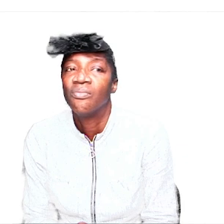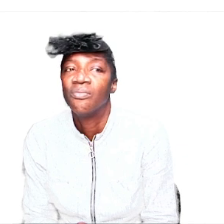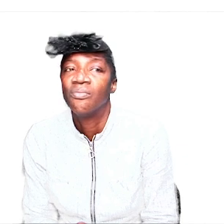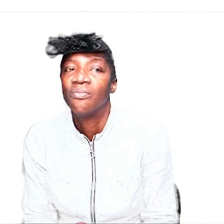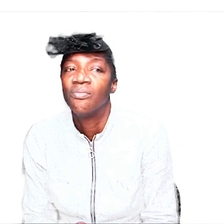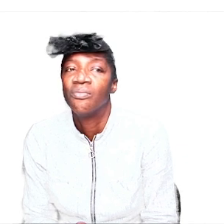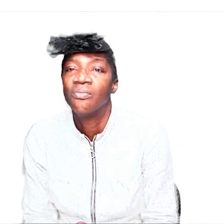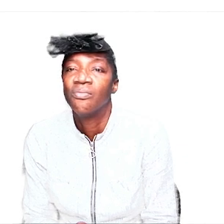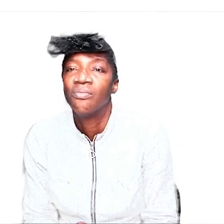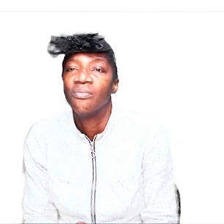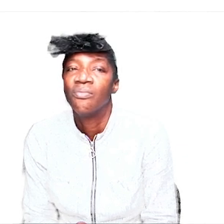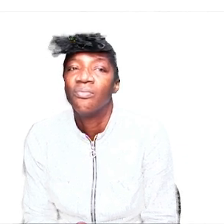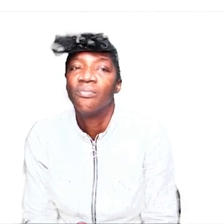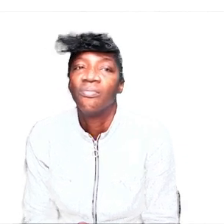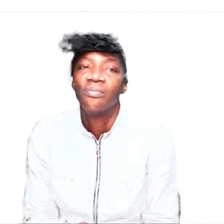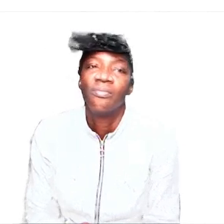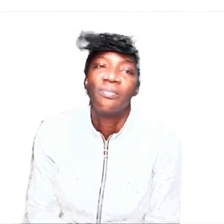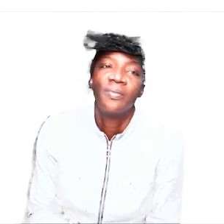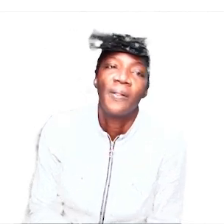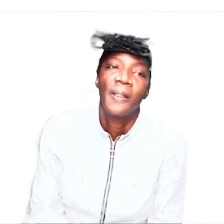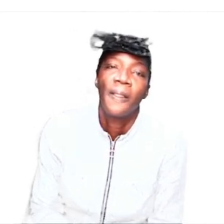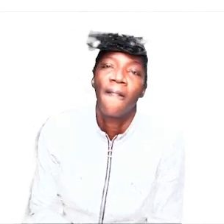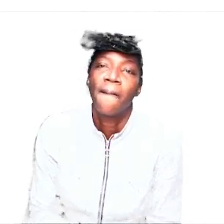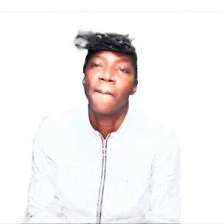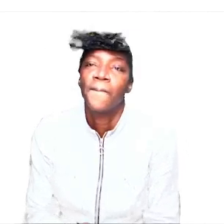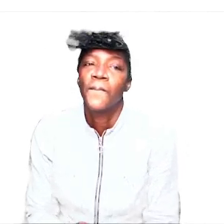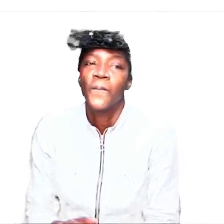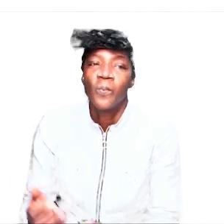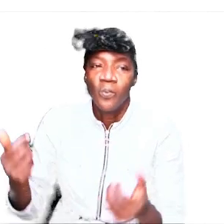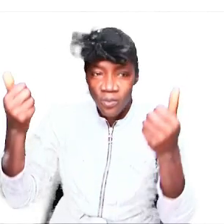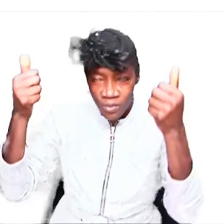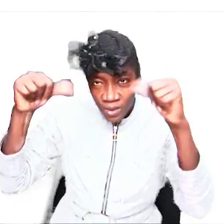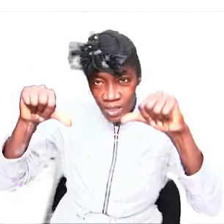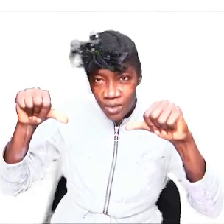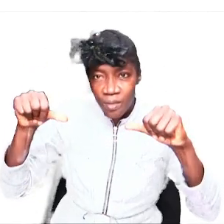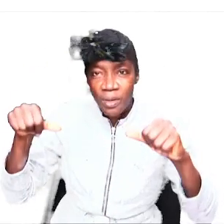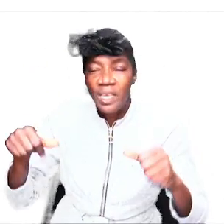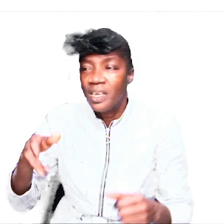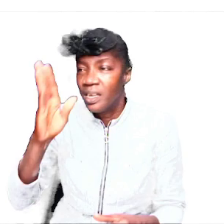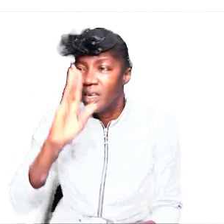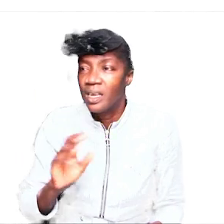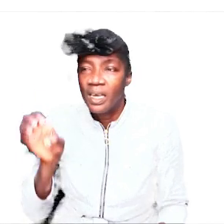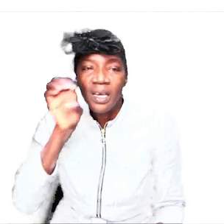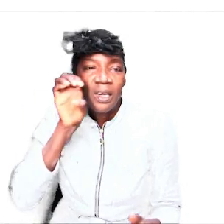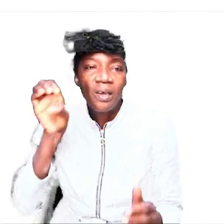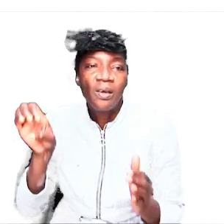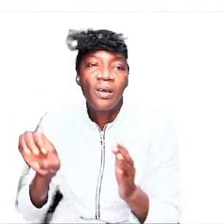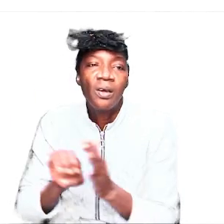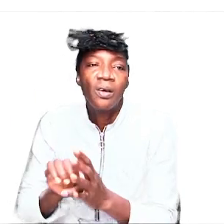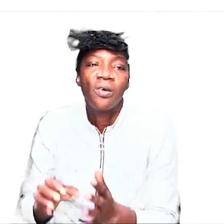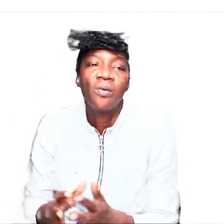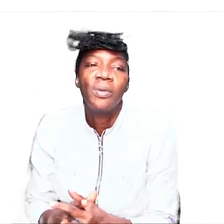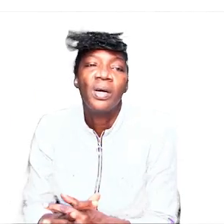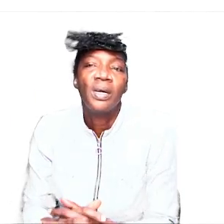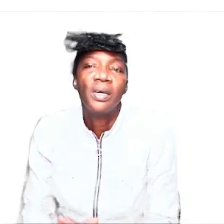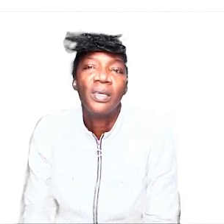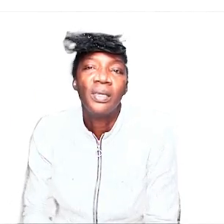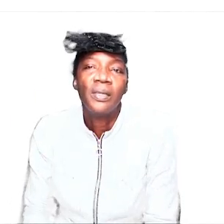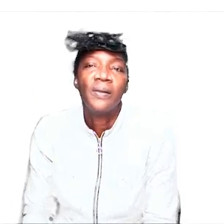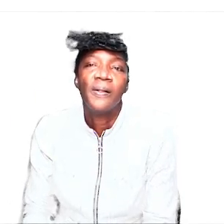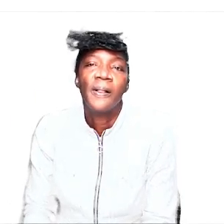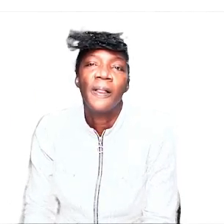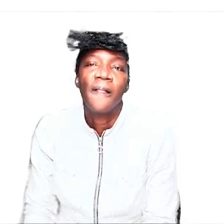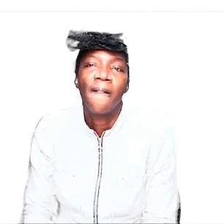He outrightly disobeyed the commandments of the Lord.